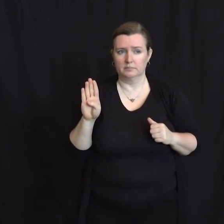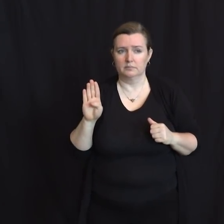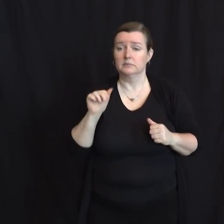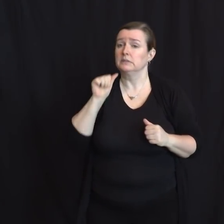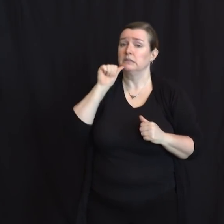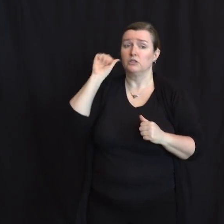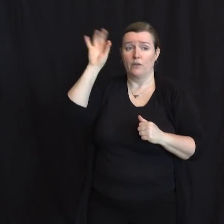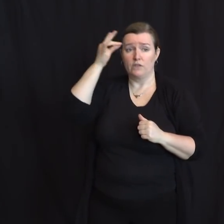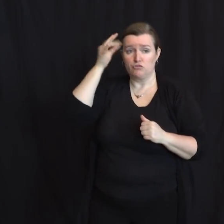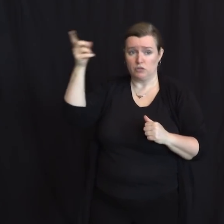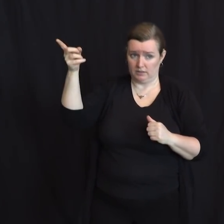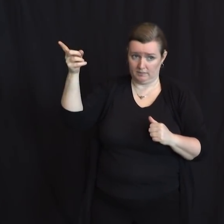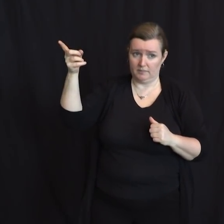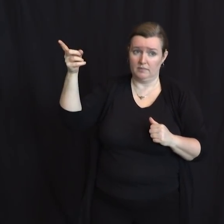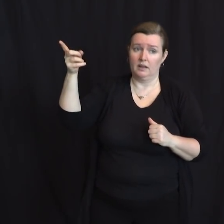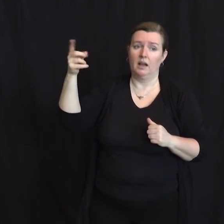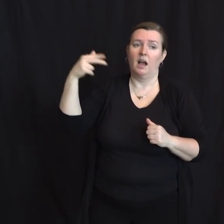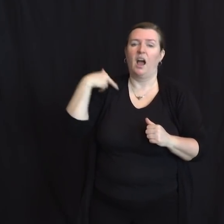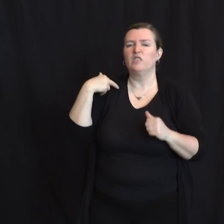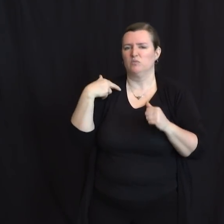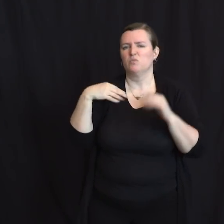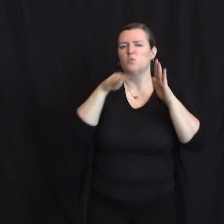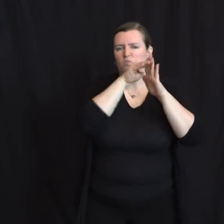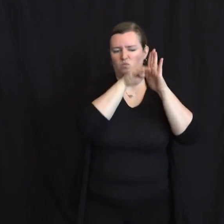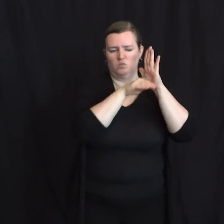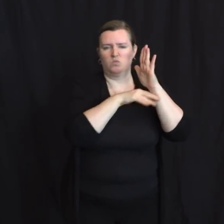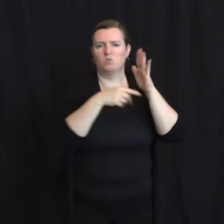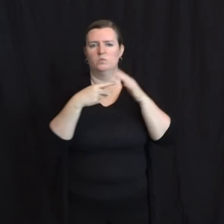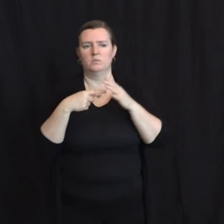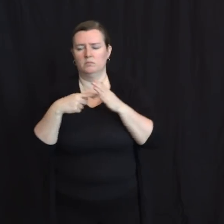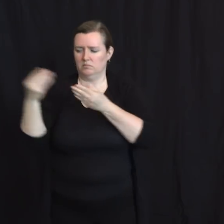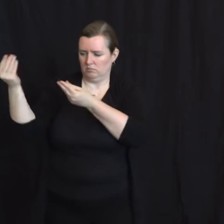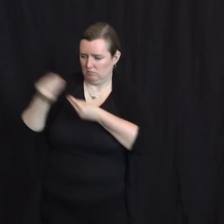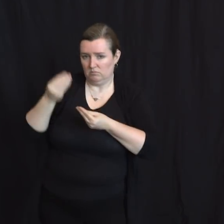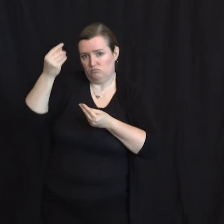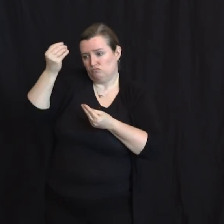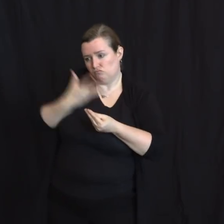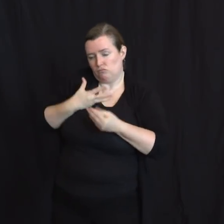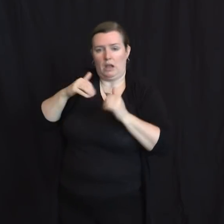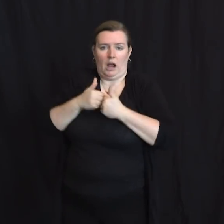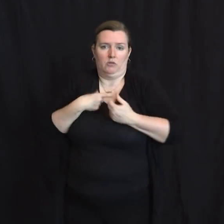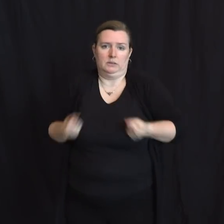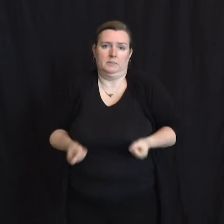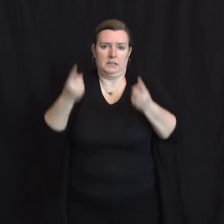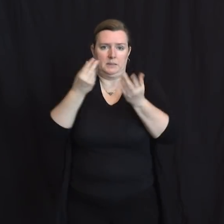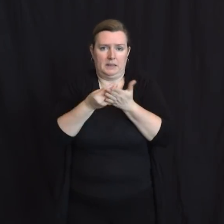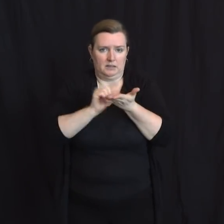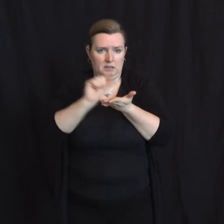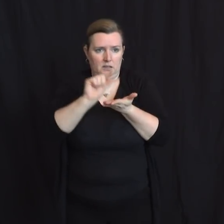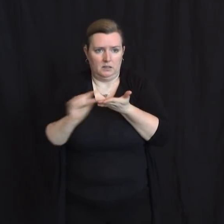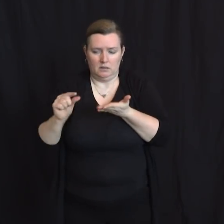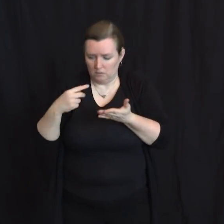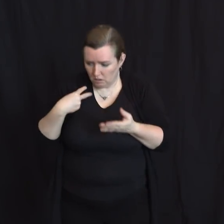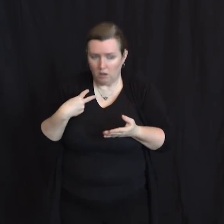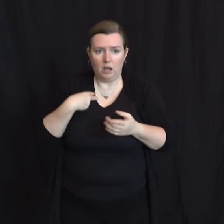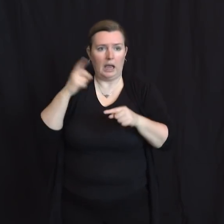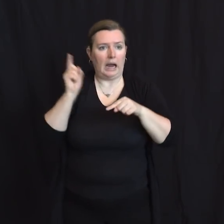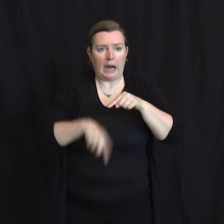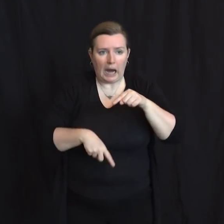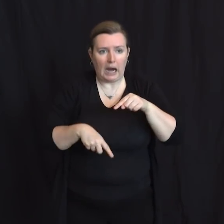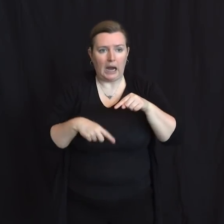guidance on how we can use that money, and essentially it boils down to you can't use it on anything that you budgeted